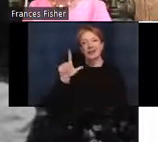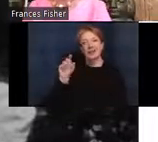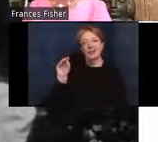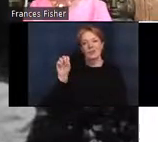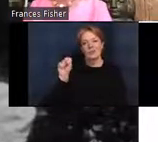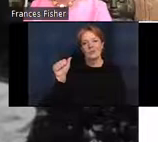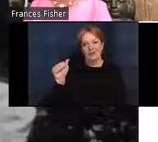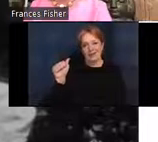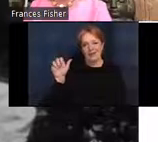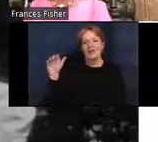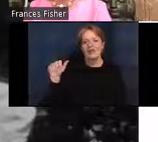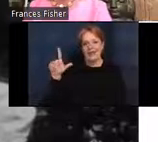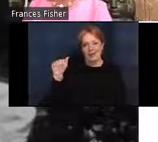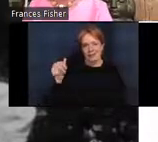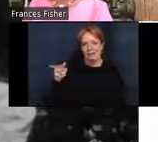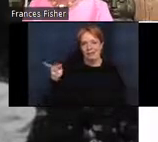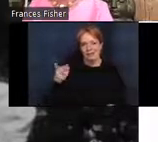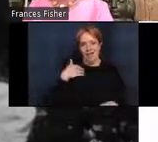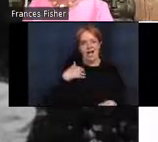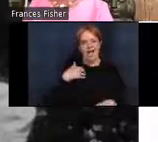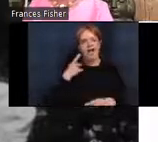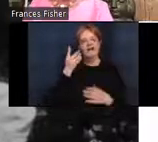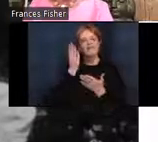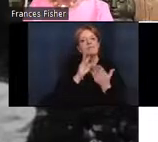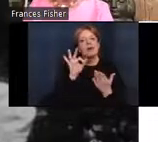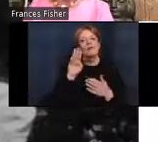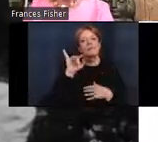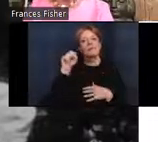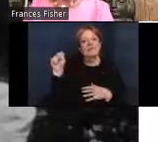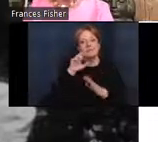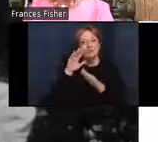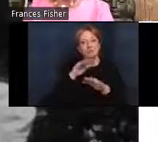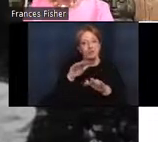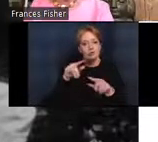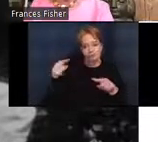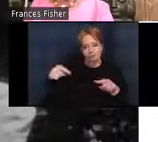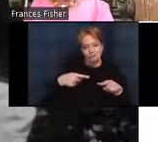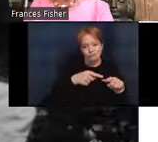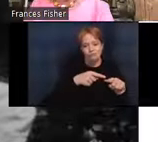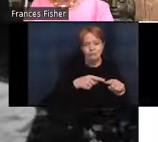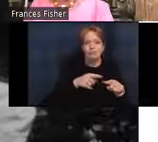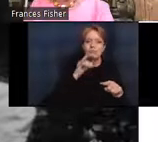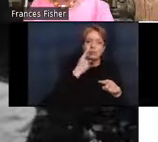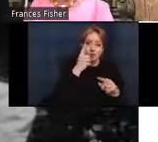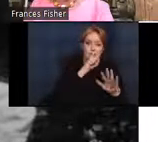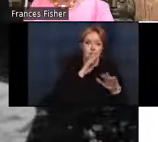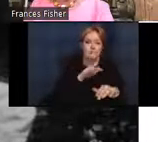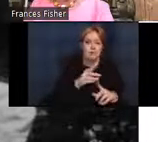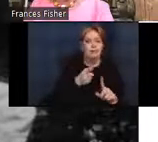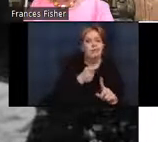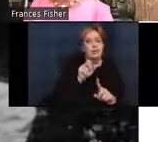tributaries of the Mississippi. The Black Warrior River runs through Tuscaloosa and connects